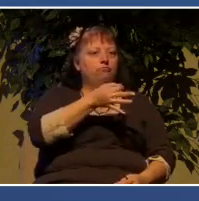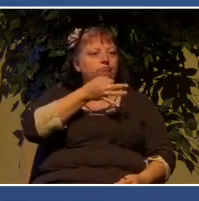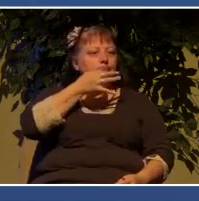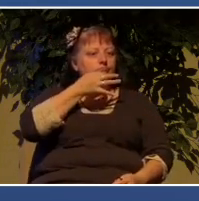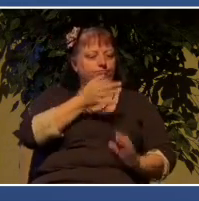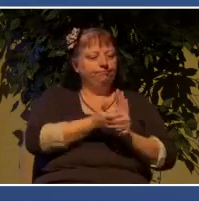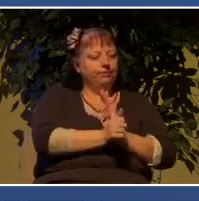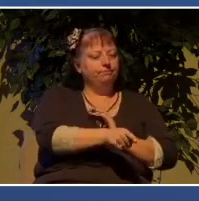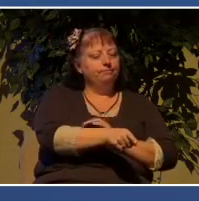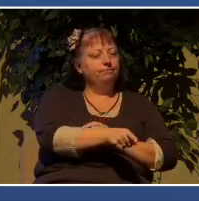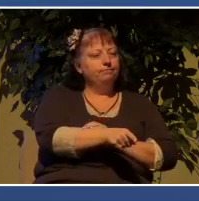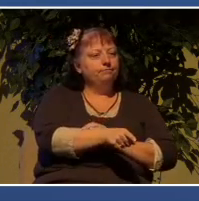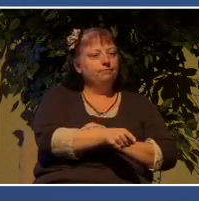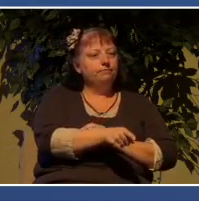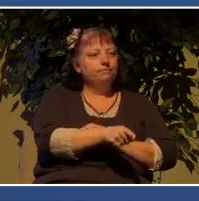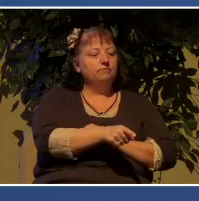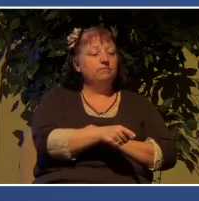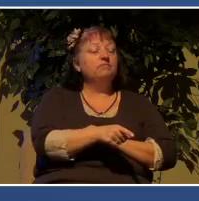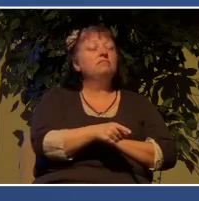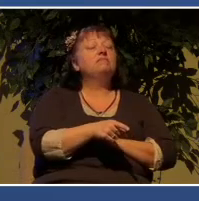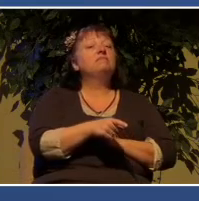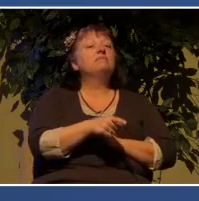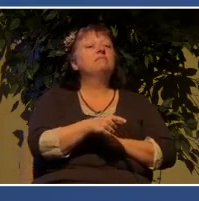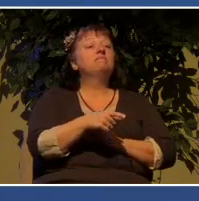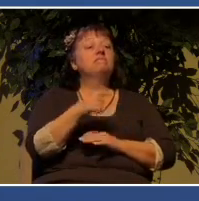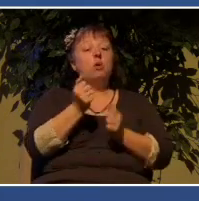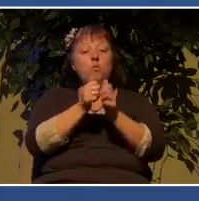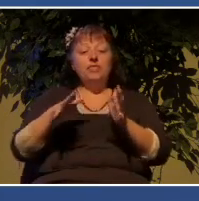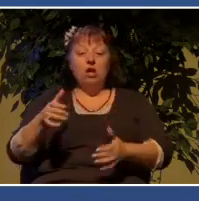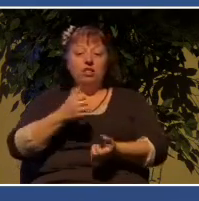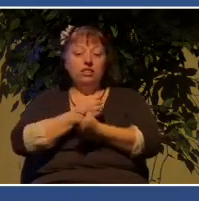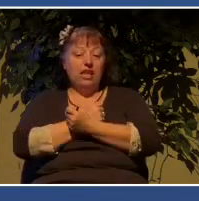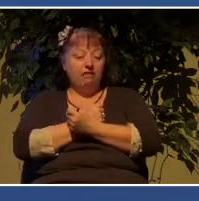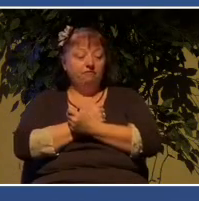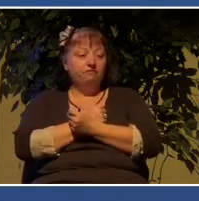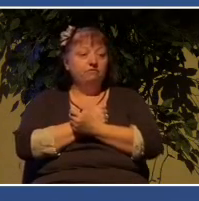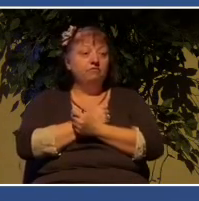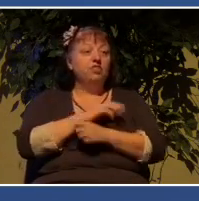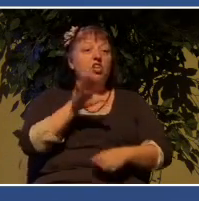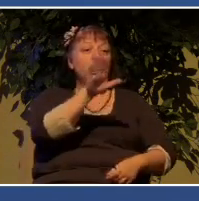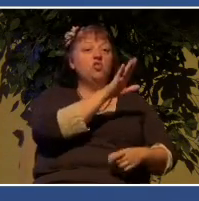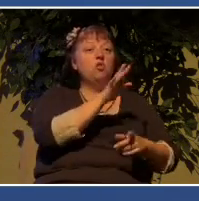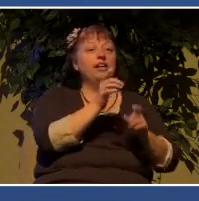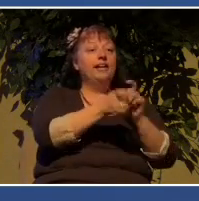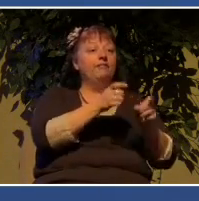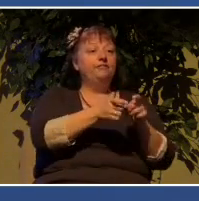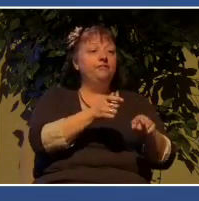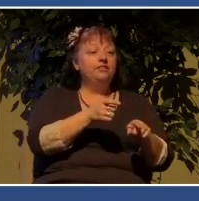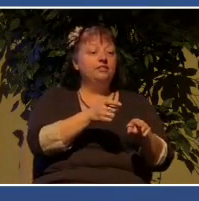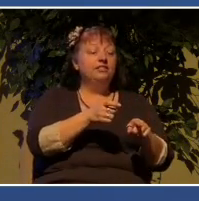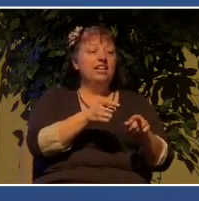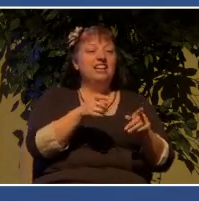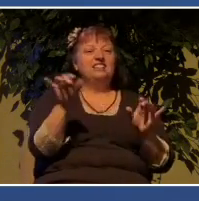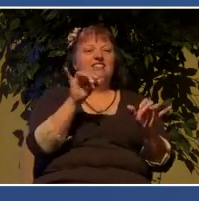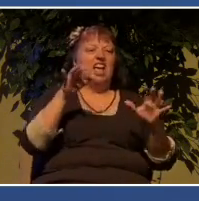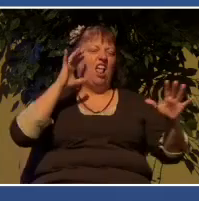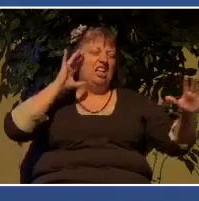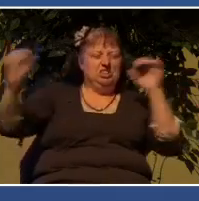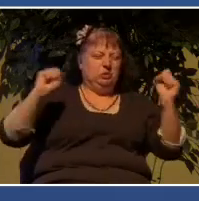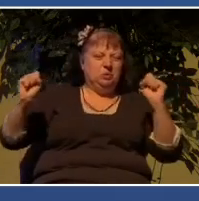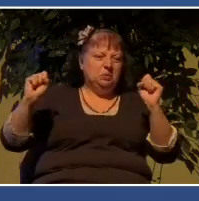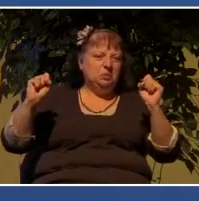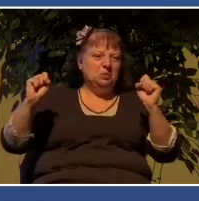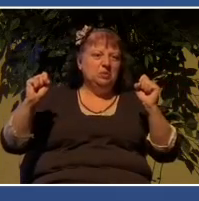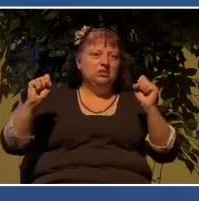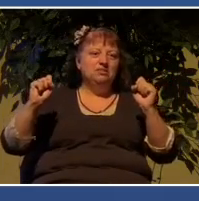noisy gong and a clanging cymbal. You are useless from God's perspective.